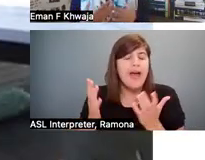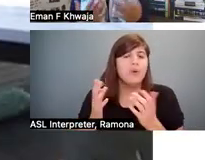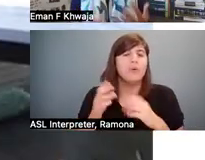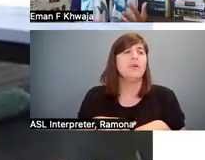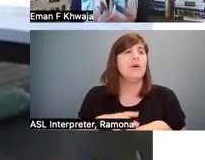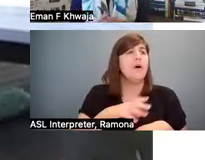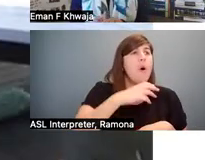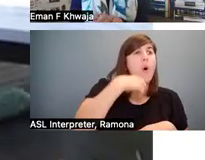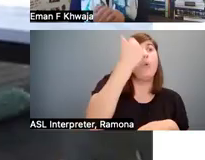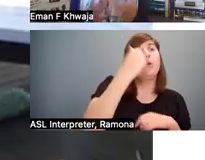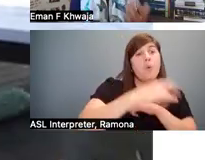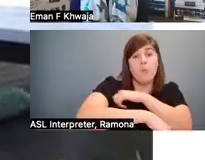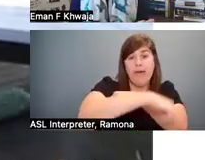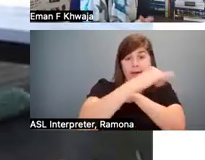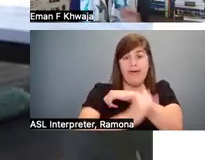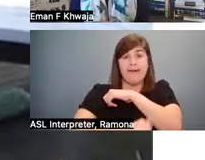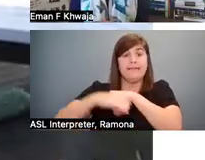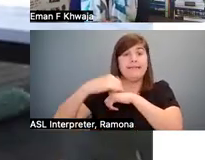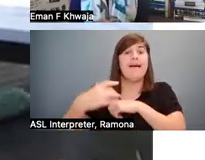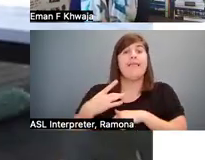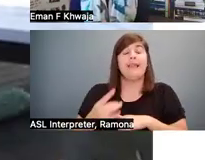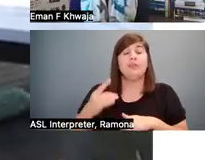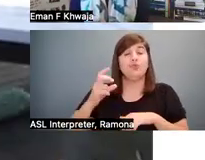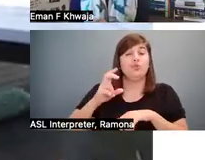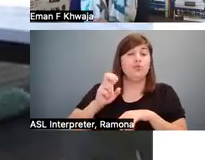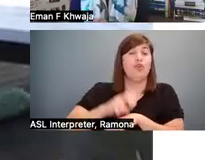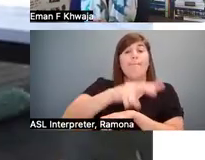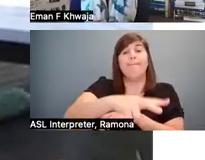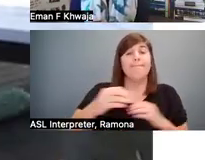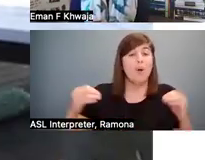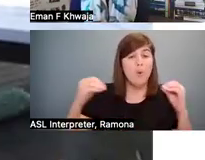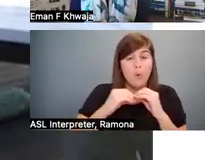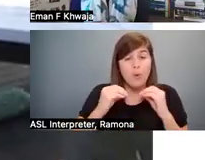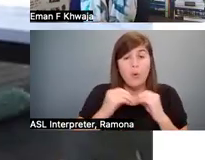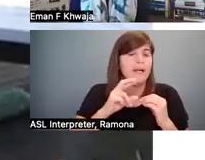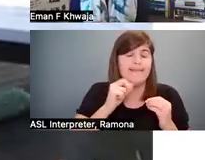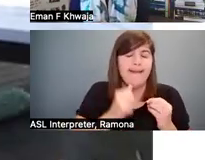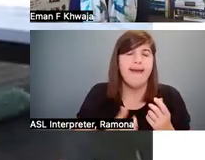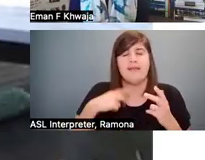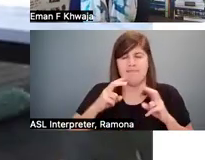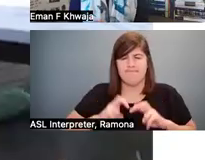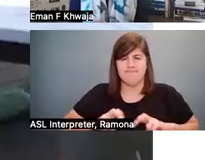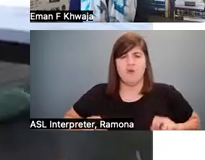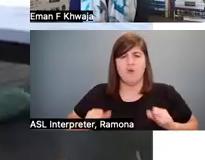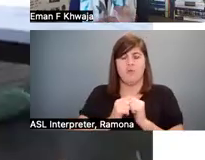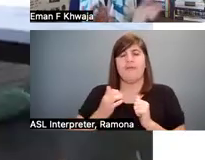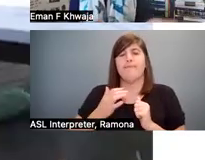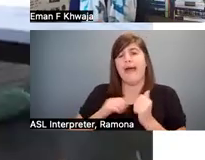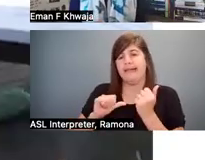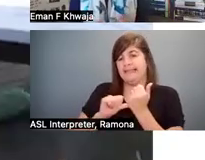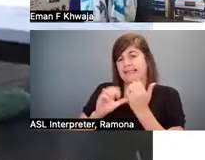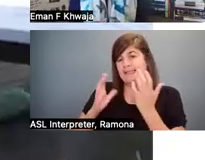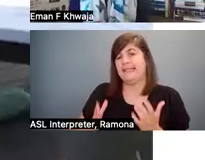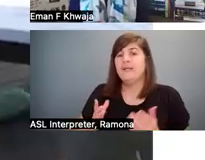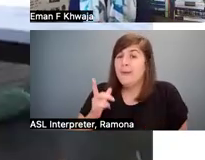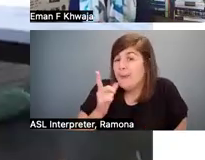have, and we use the data we collect to answer those questions. I often do a lot of this data analysis with my research assistant, who is my